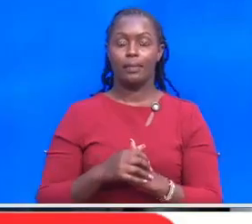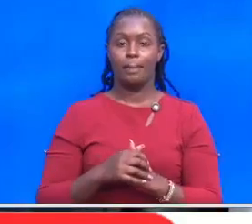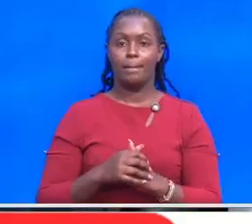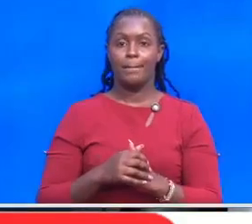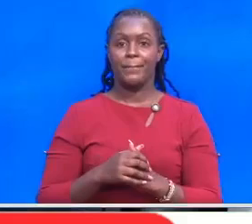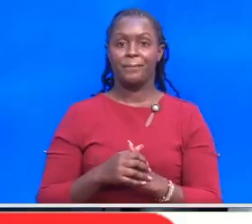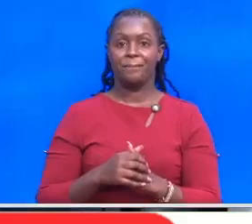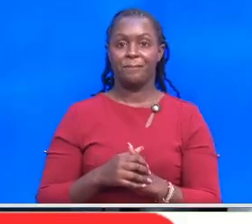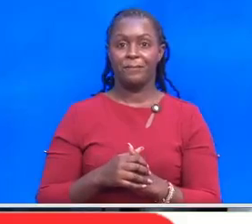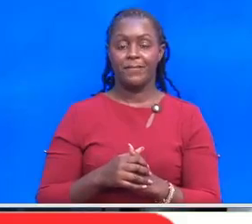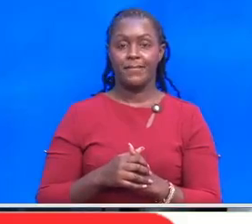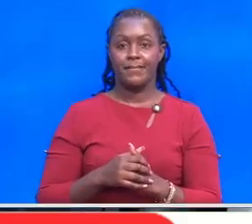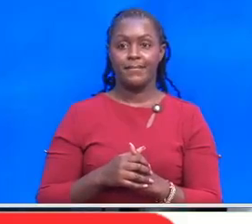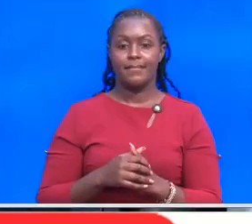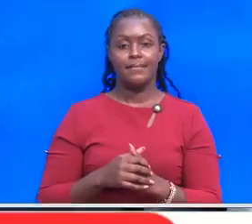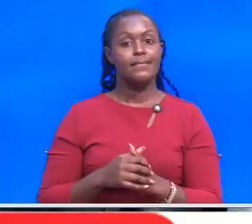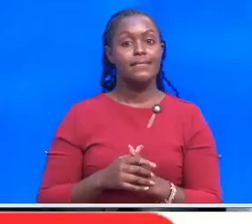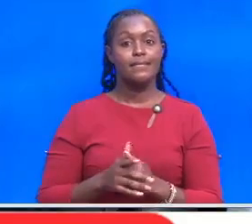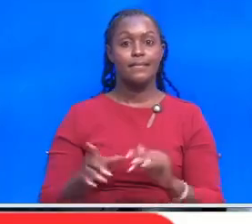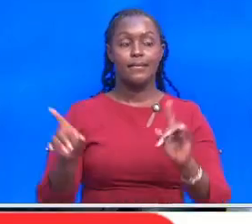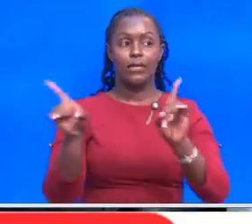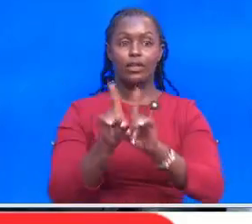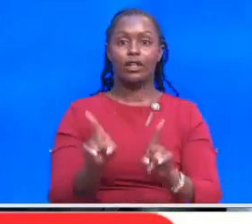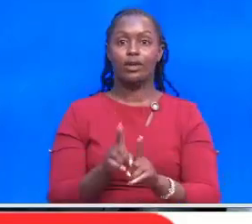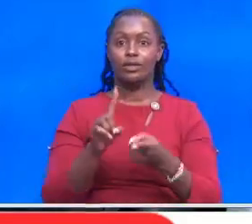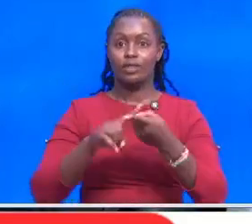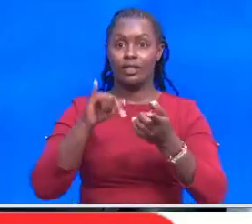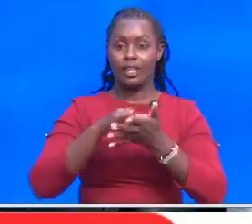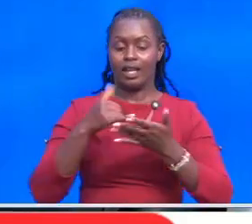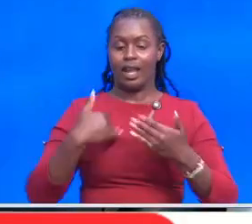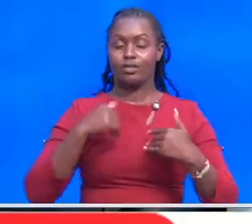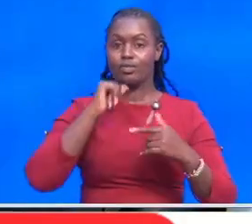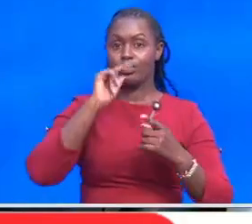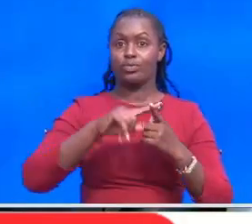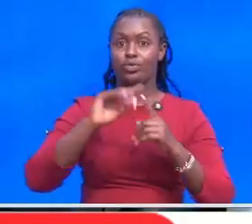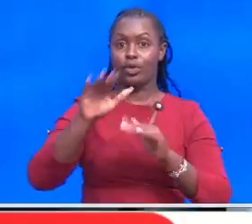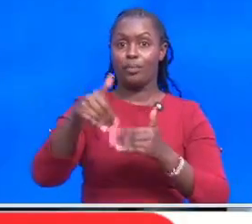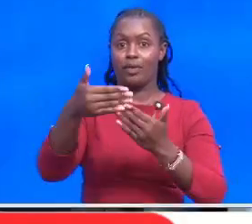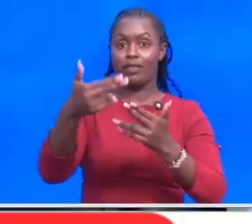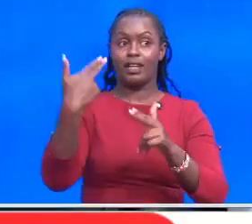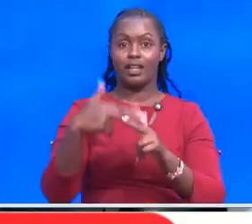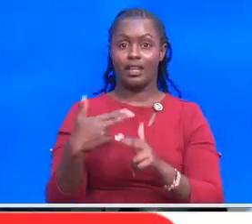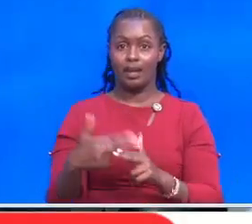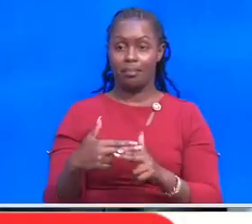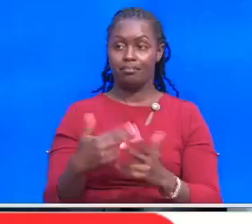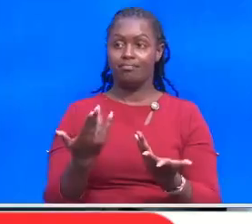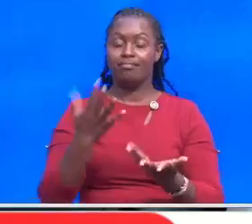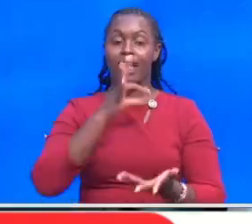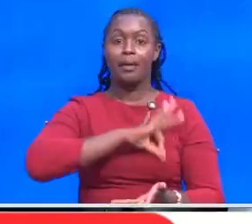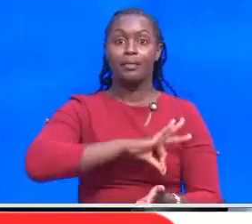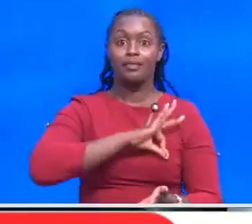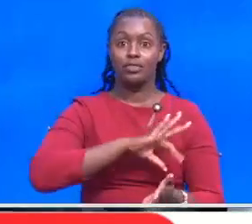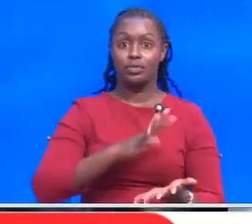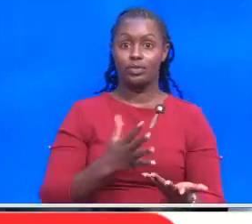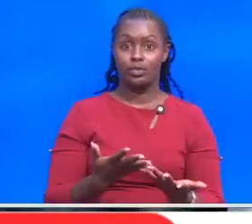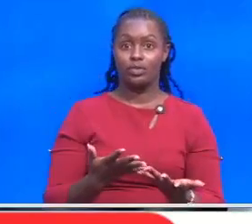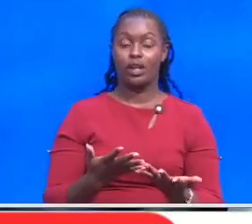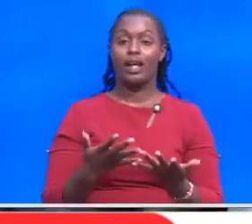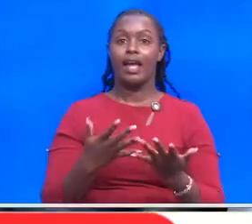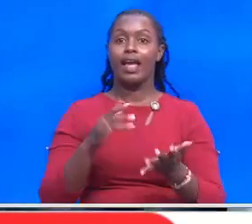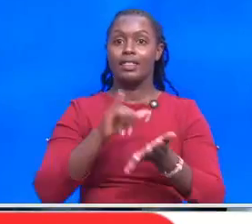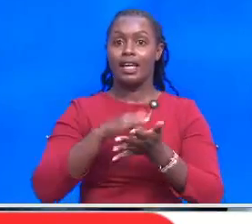That if there is any such company which has not provided names of beneficial owners, it is in